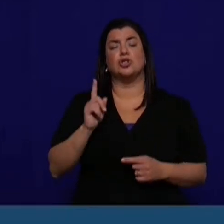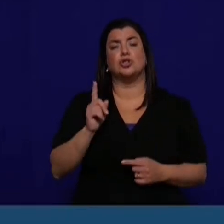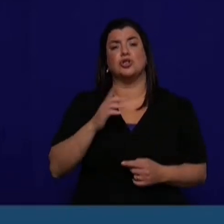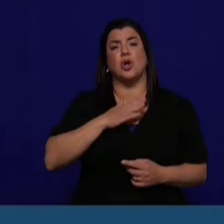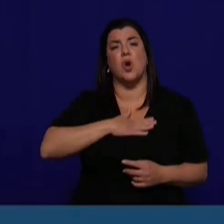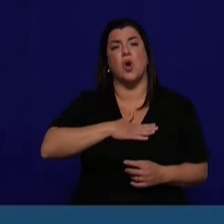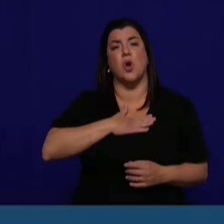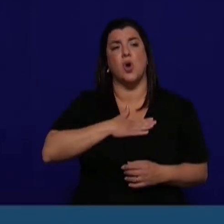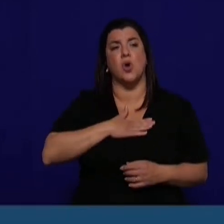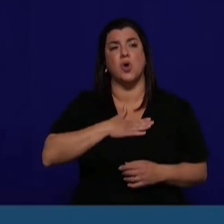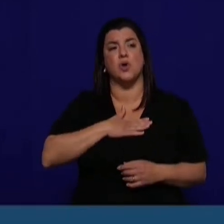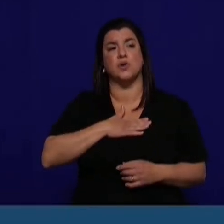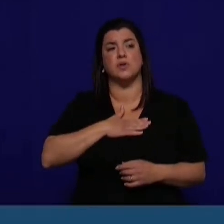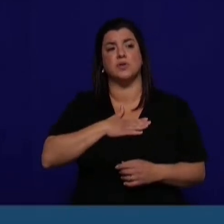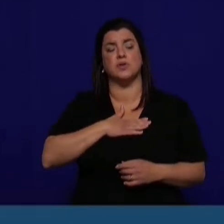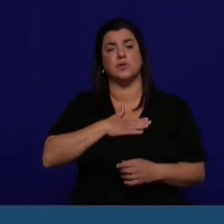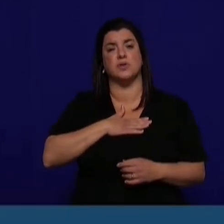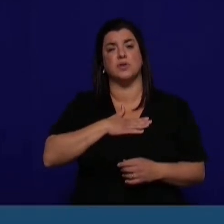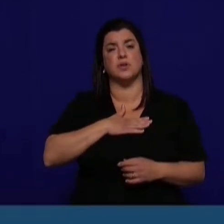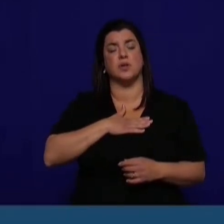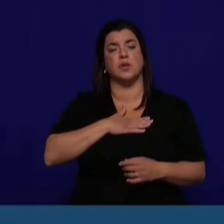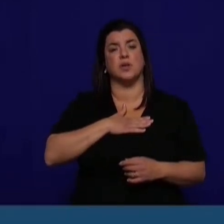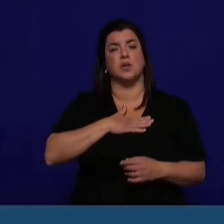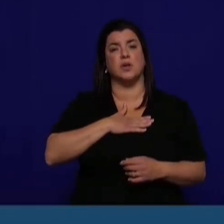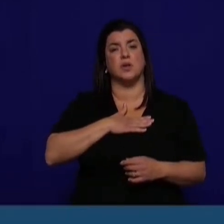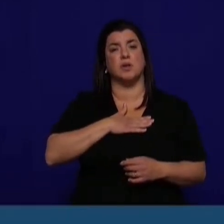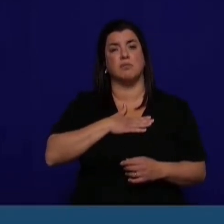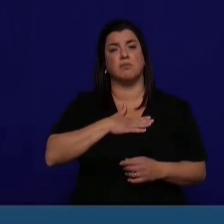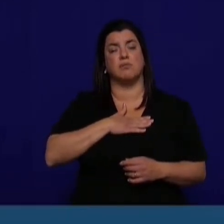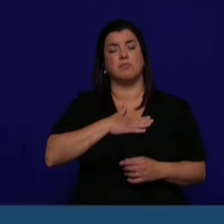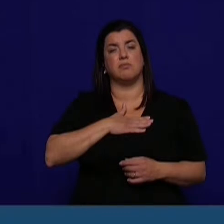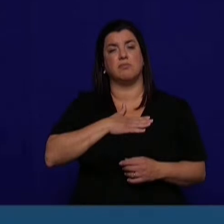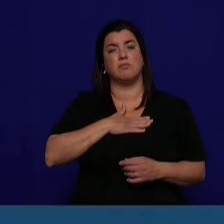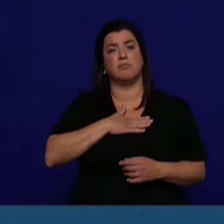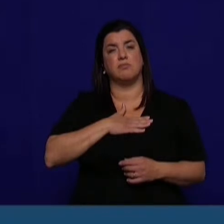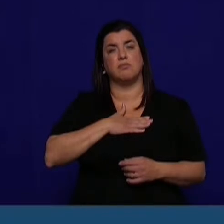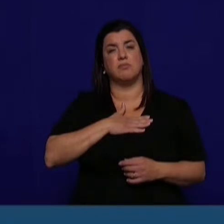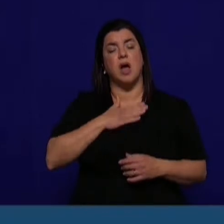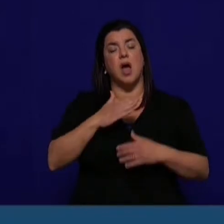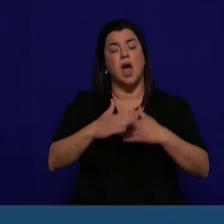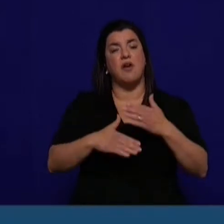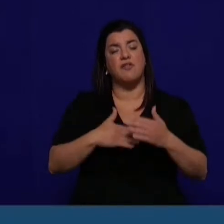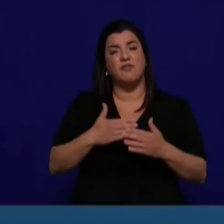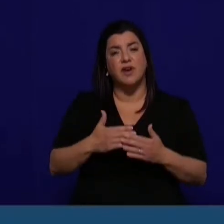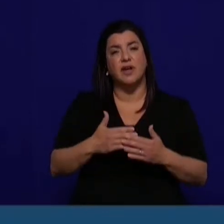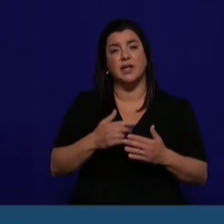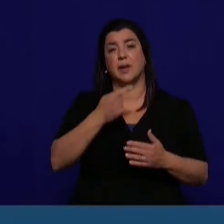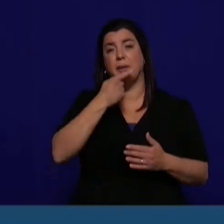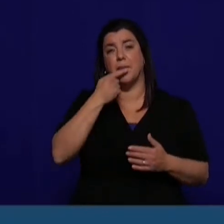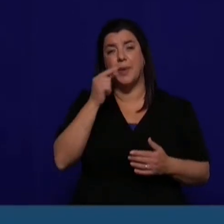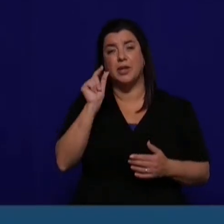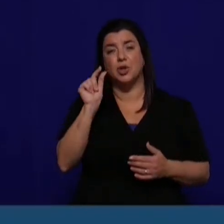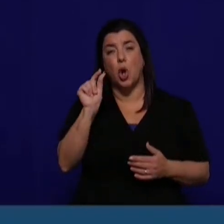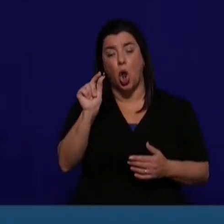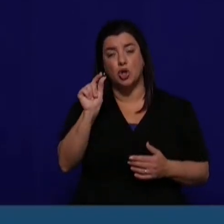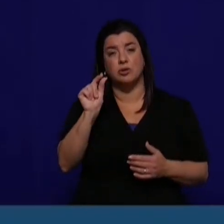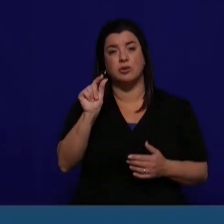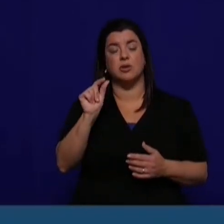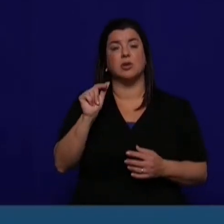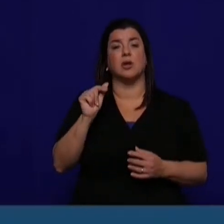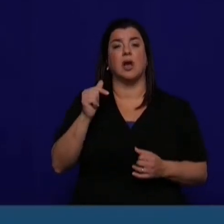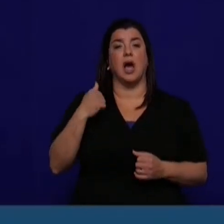li semmejna jkunu sintomi li huma relatati ma' kundizzjonijiet li huma relataw ma' blood clots,